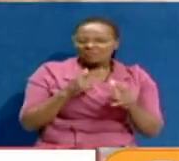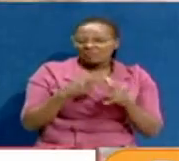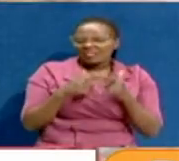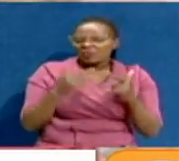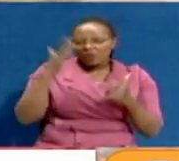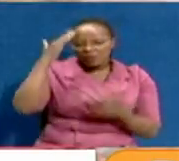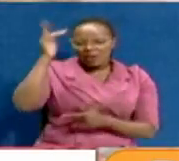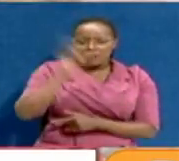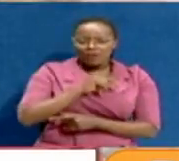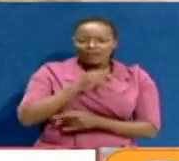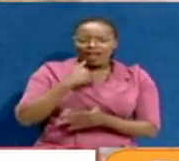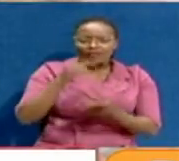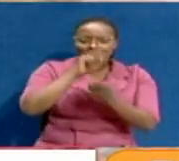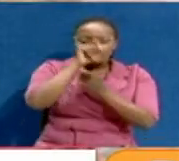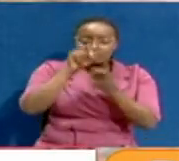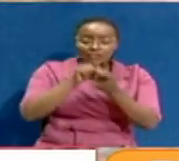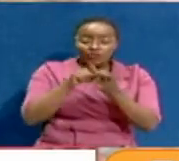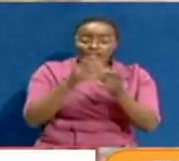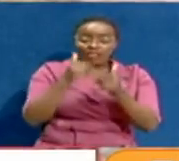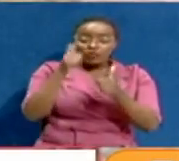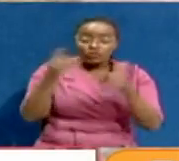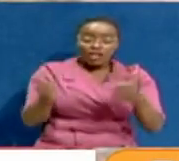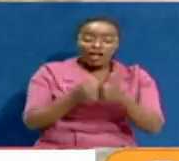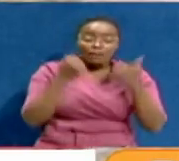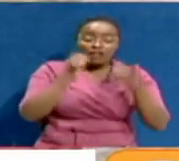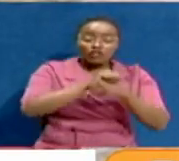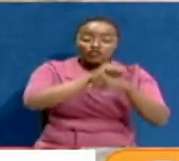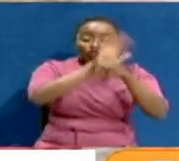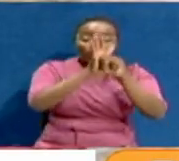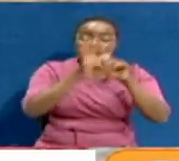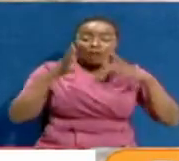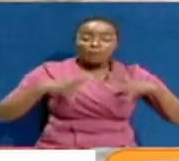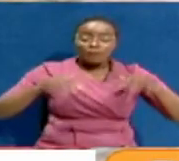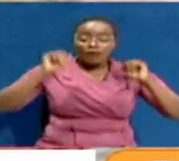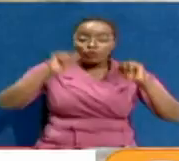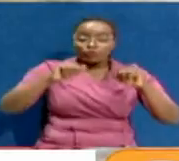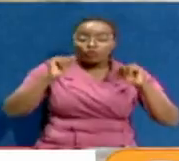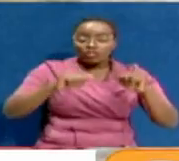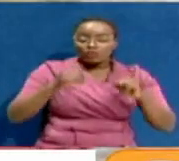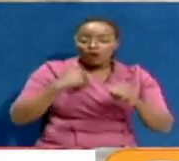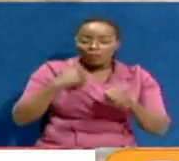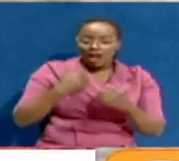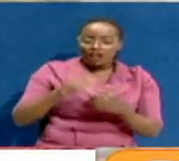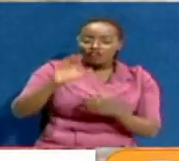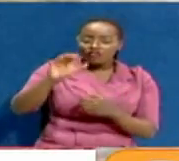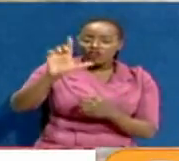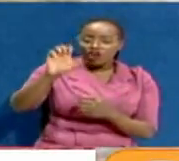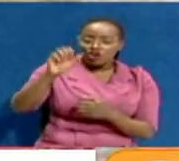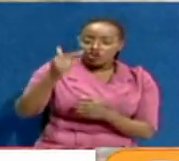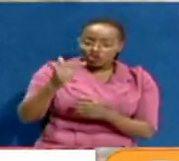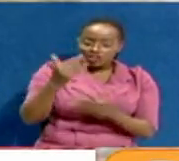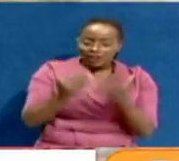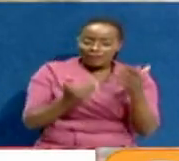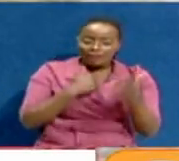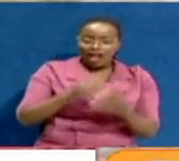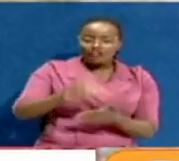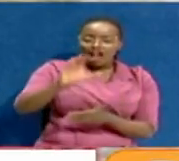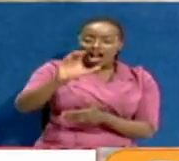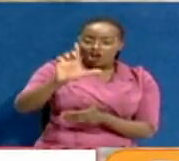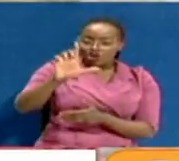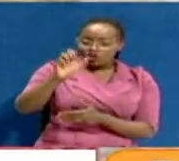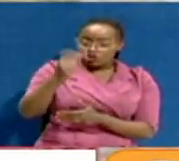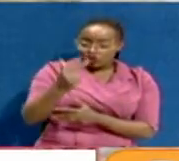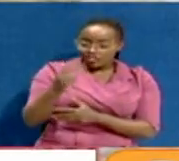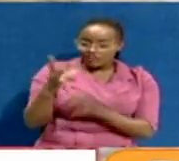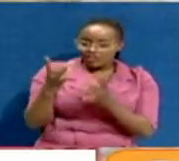Occasionally, we know there are certain things that may happen with COVID. For example, people may get a little more clotting. So some people may get a clot that if